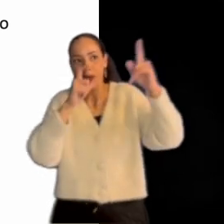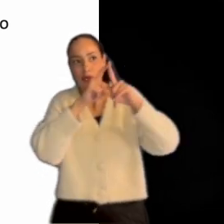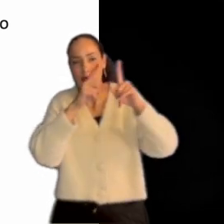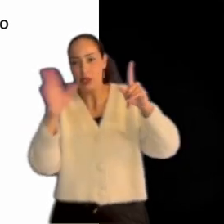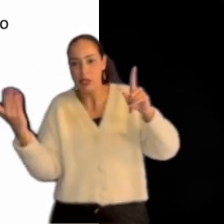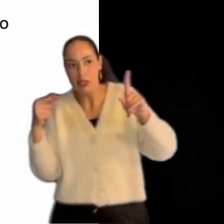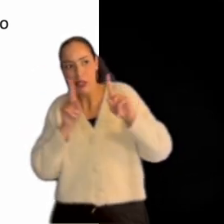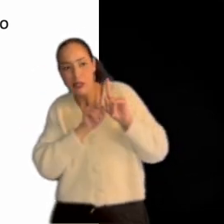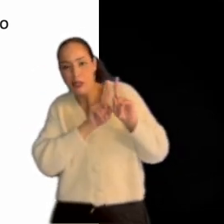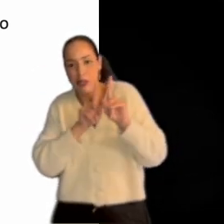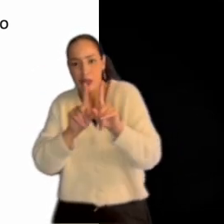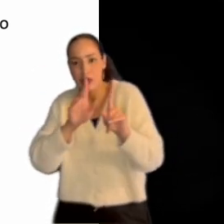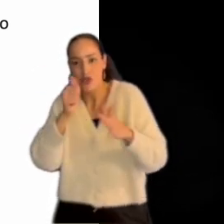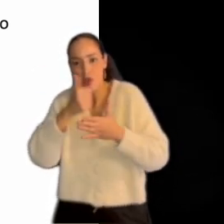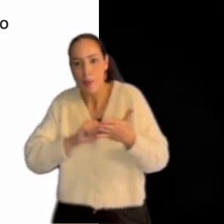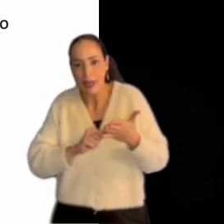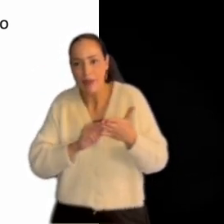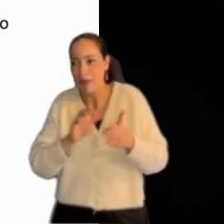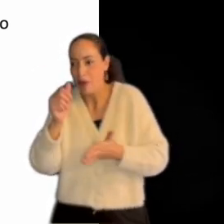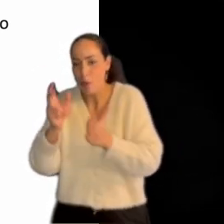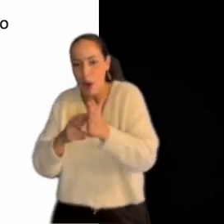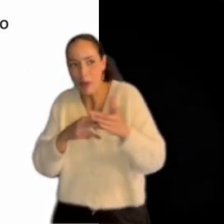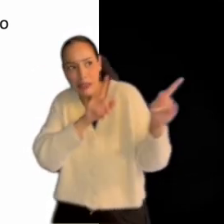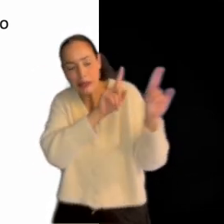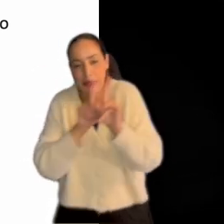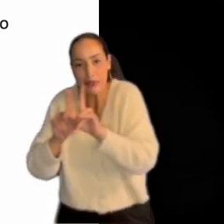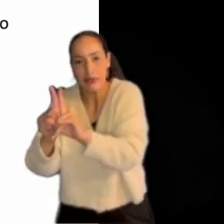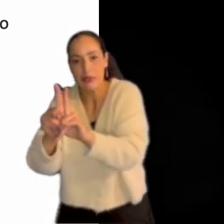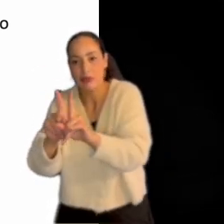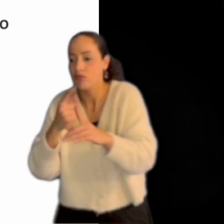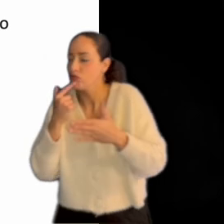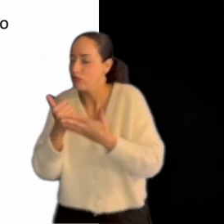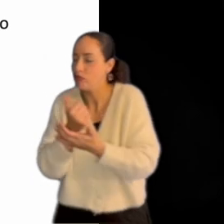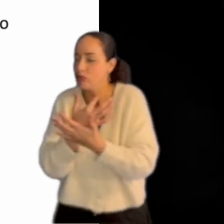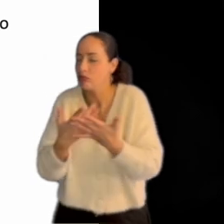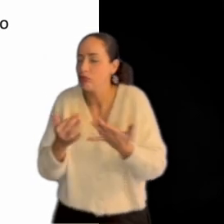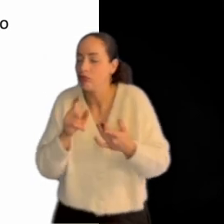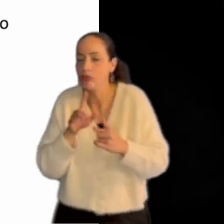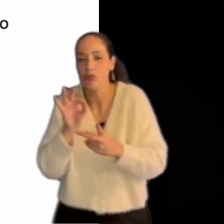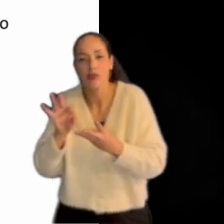using a befriending service, before we found a solution which she felt comfortable with.